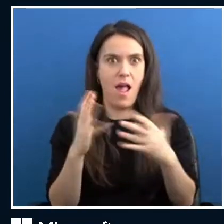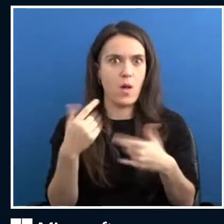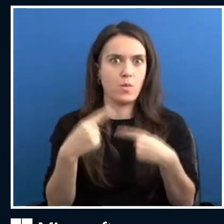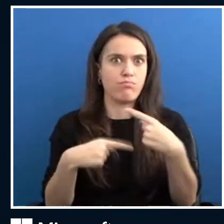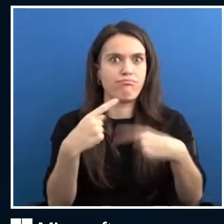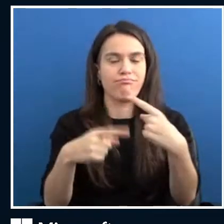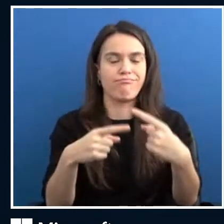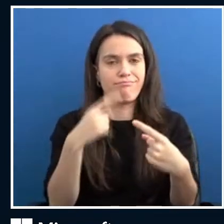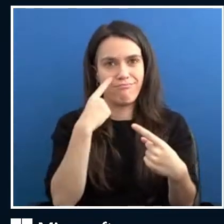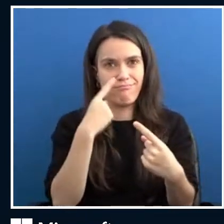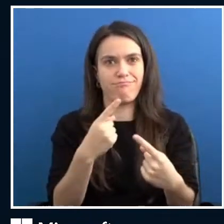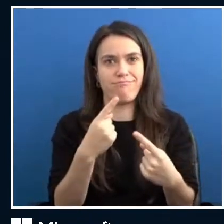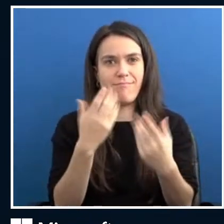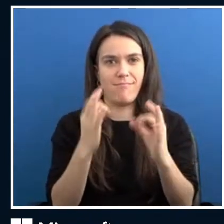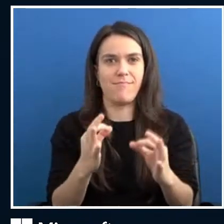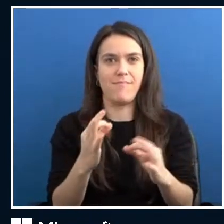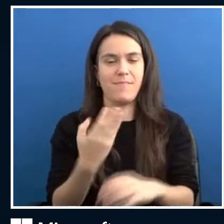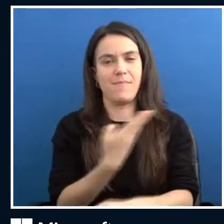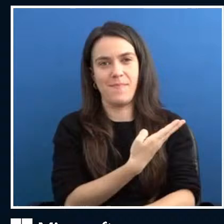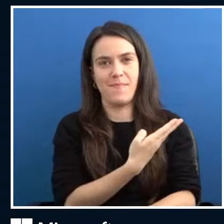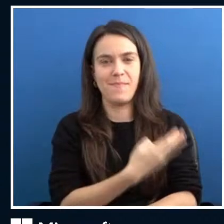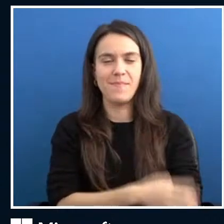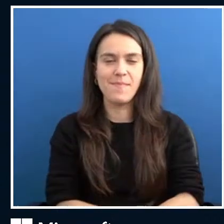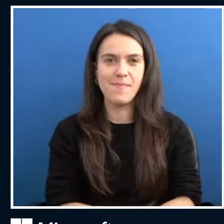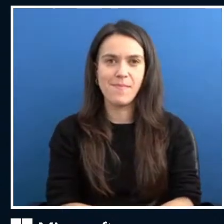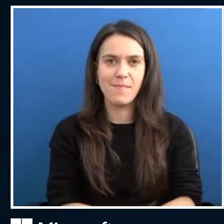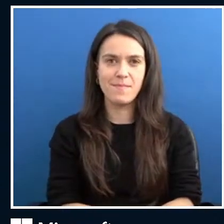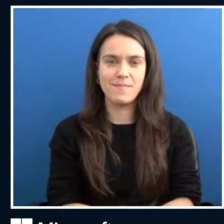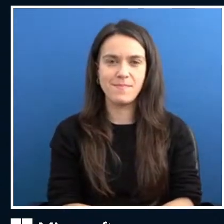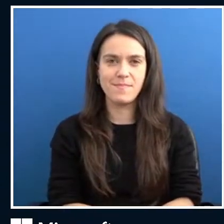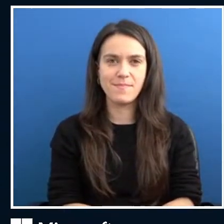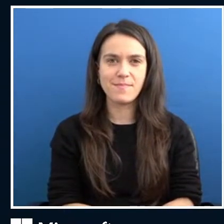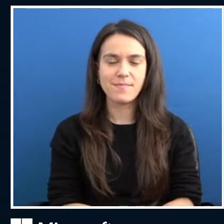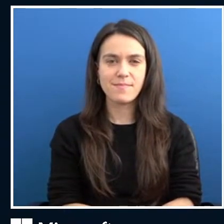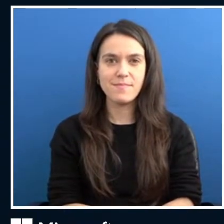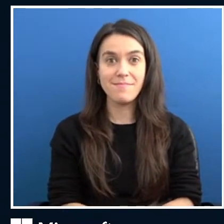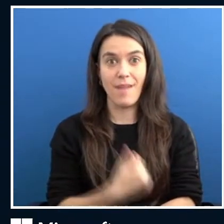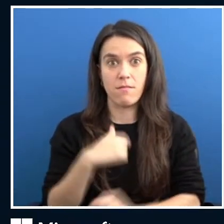architecture. I can surely run this and show this to you.